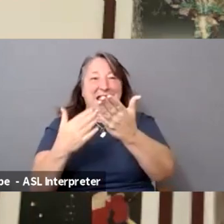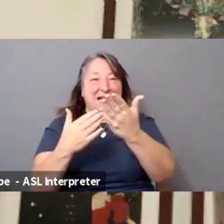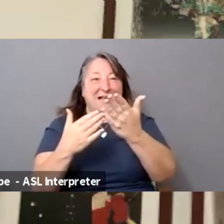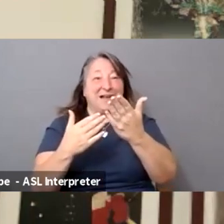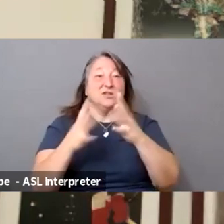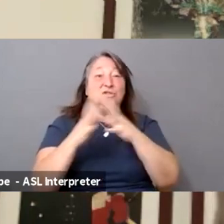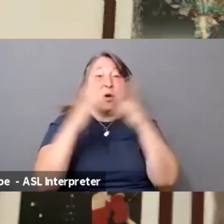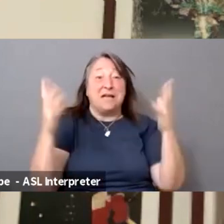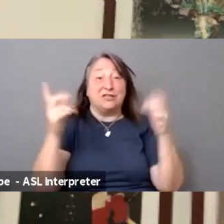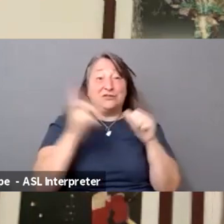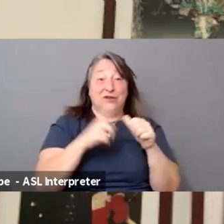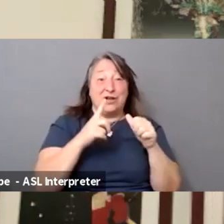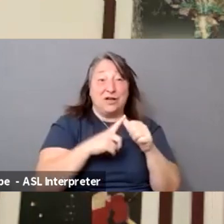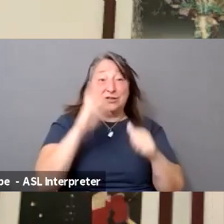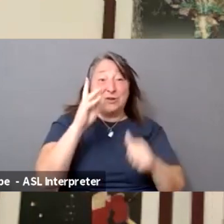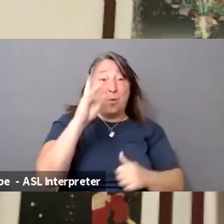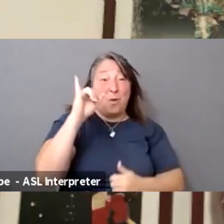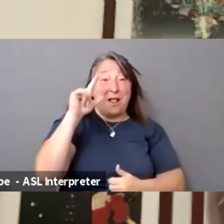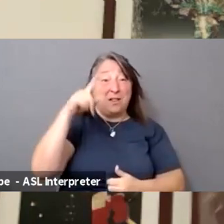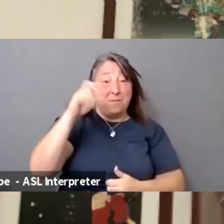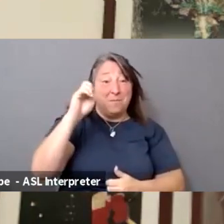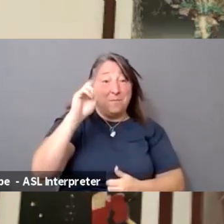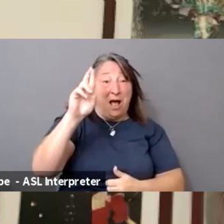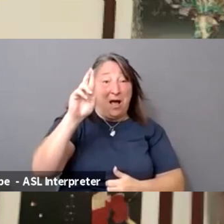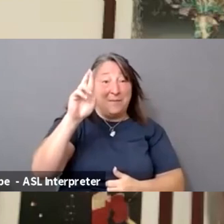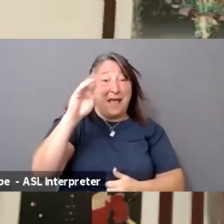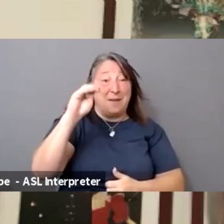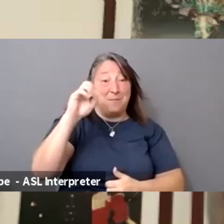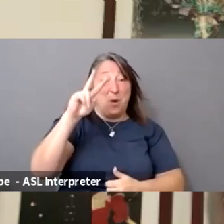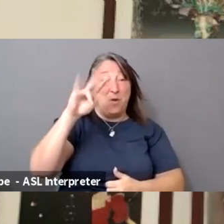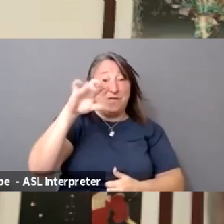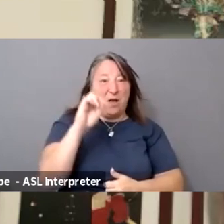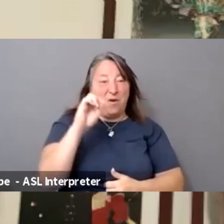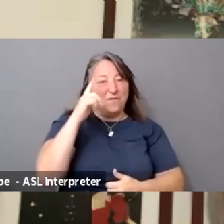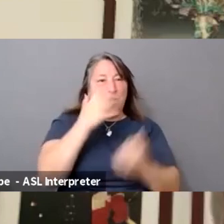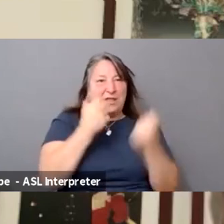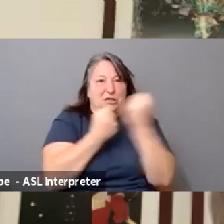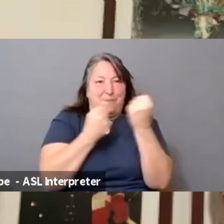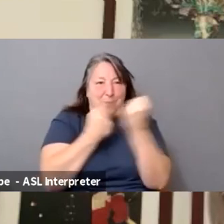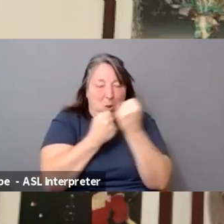of all, Will Palmer and Movio for their support.